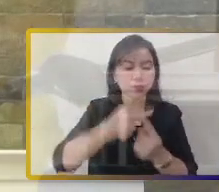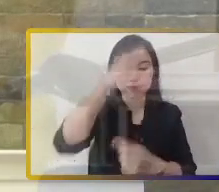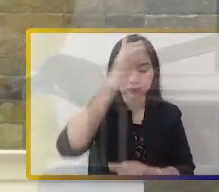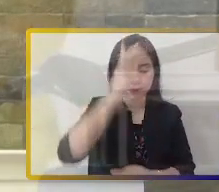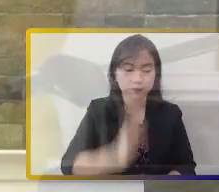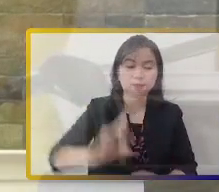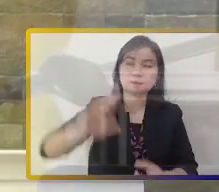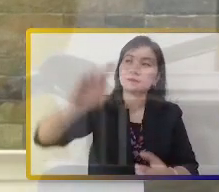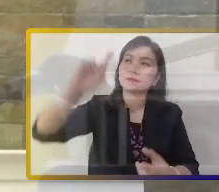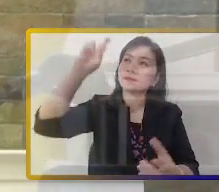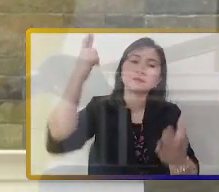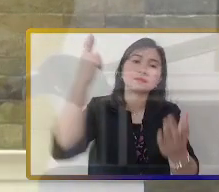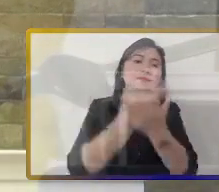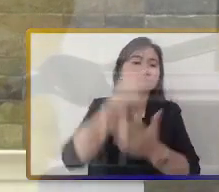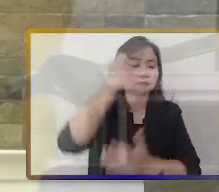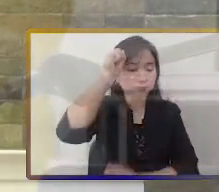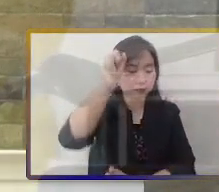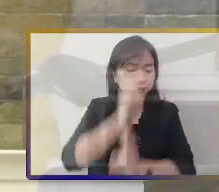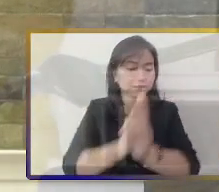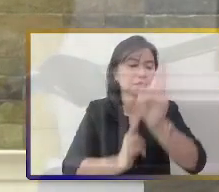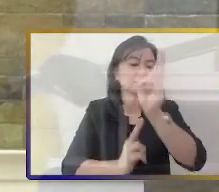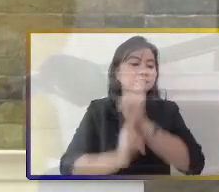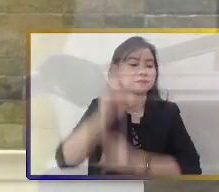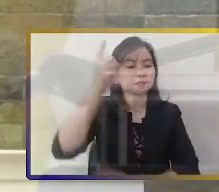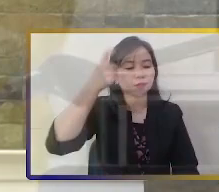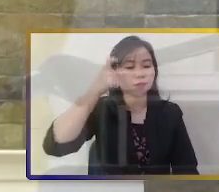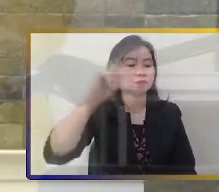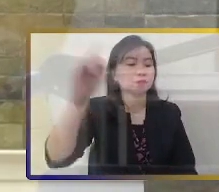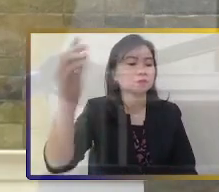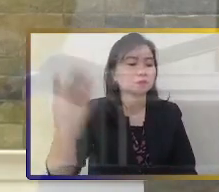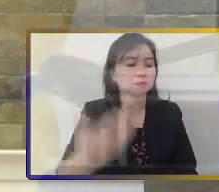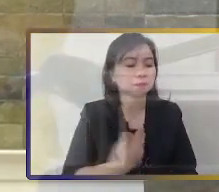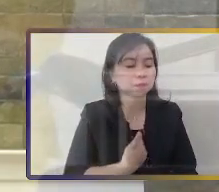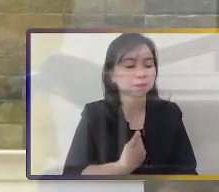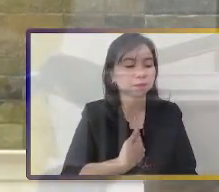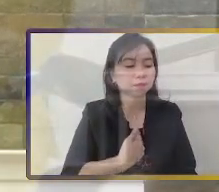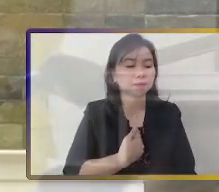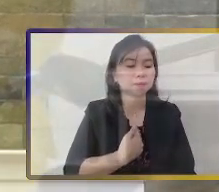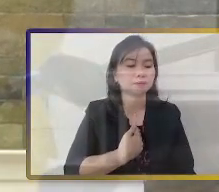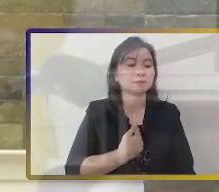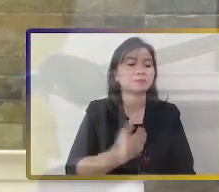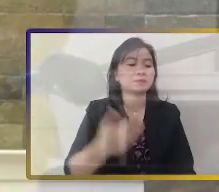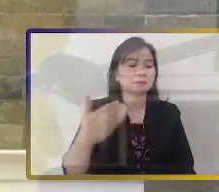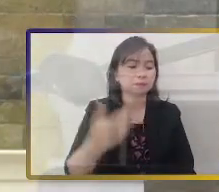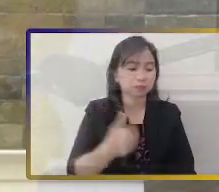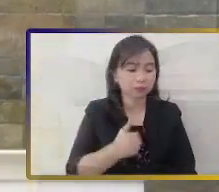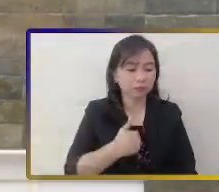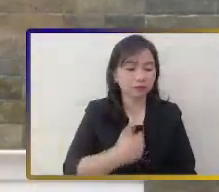When he reached down his hand for me,